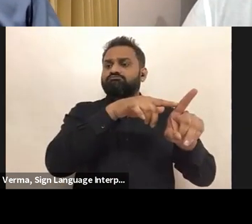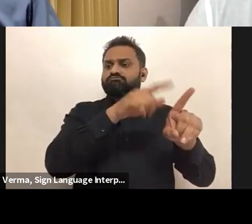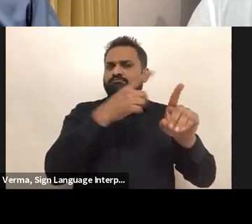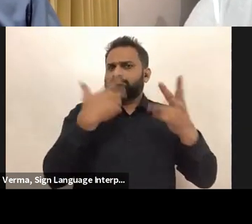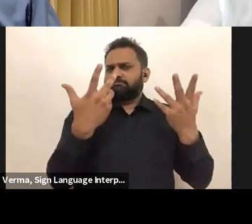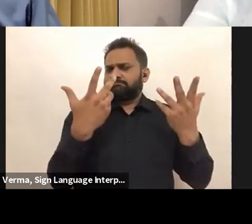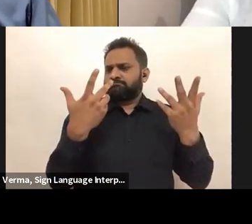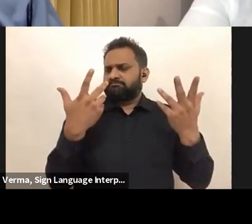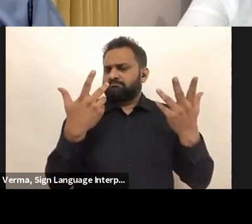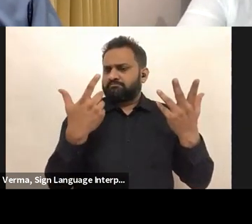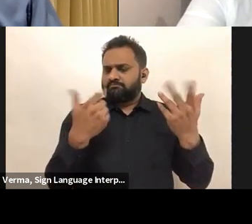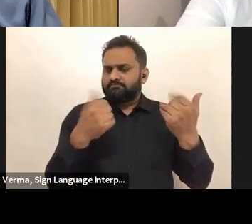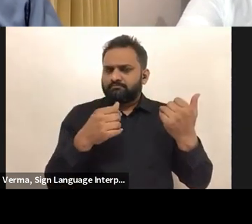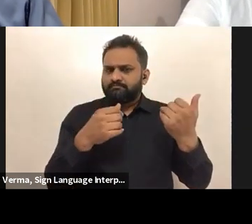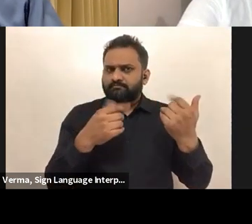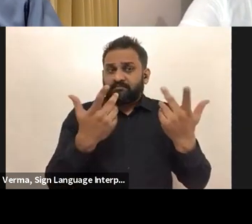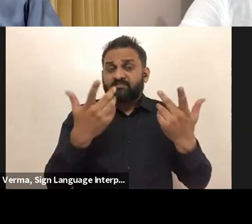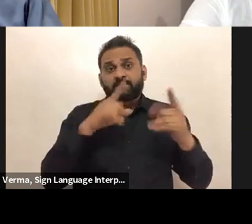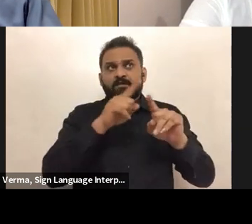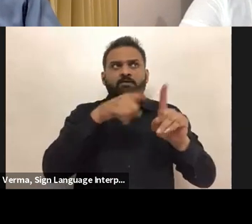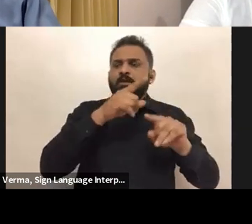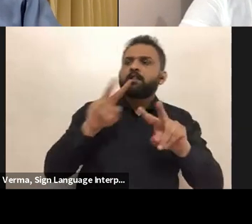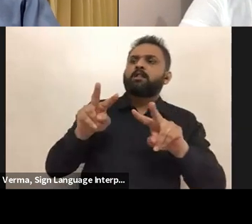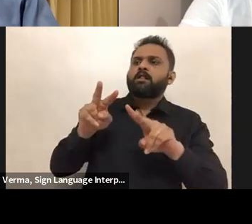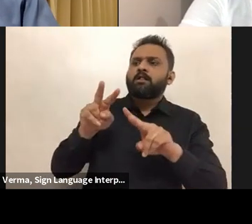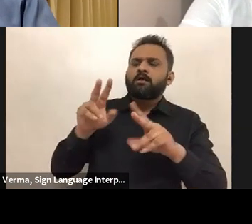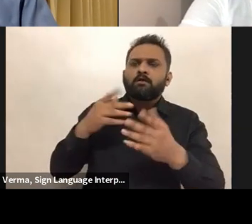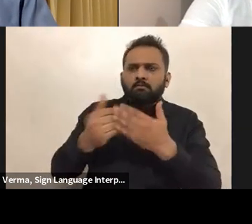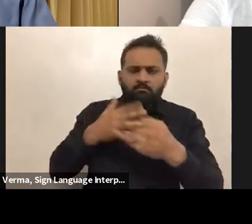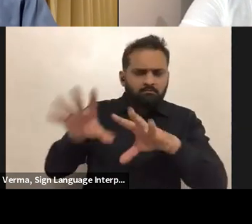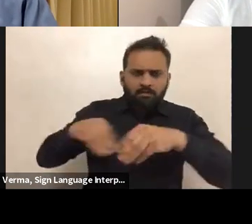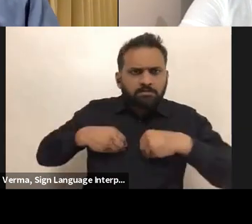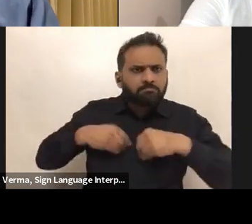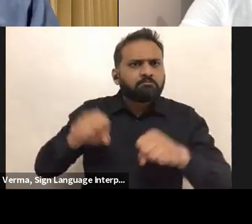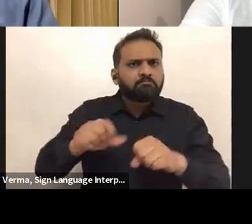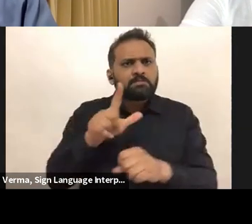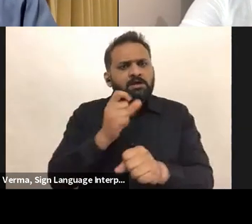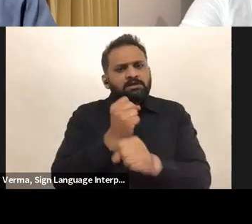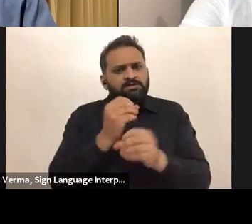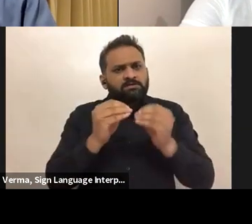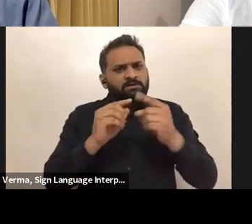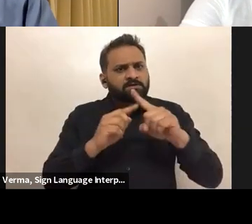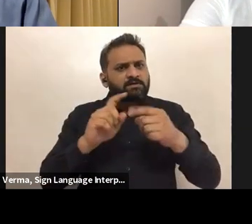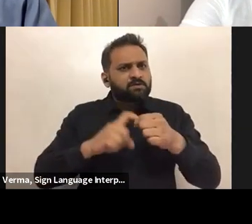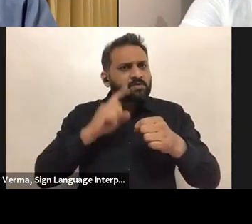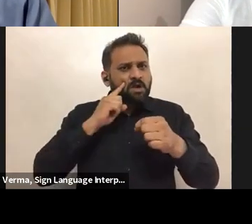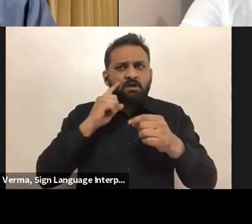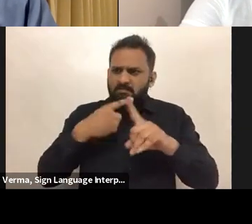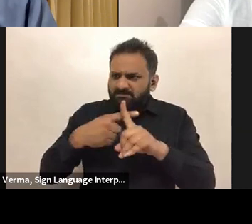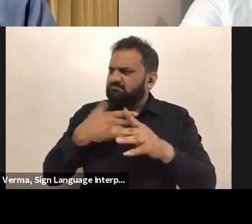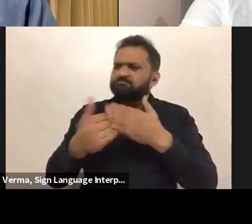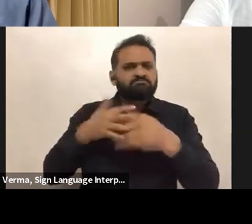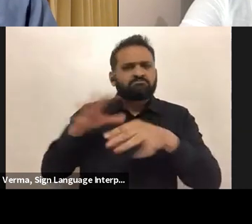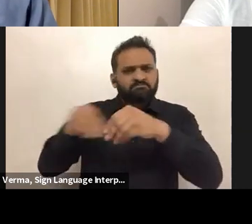for acceptance as an LGBTQI plus and lower caste